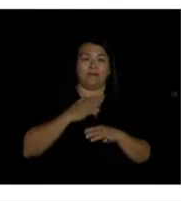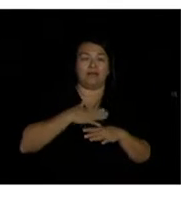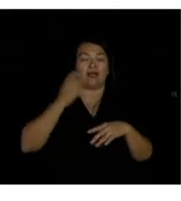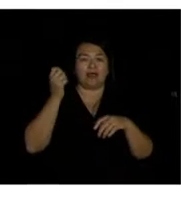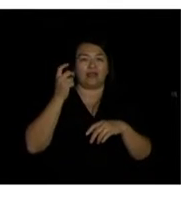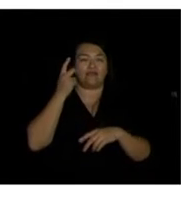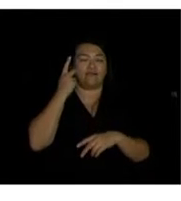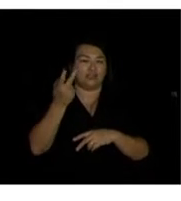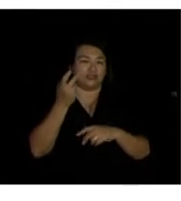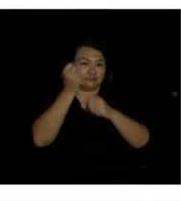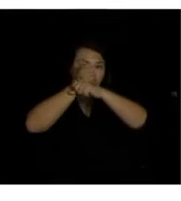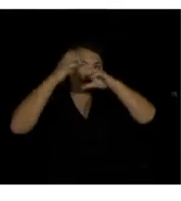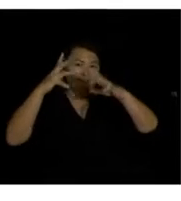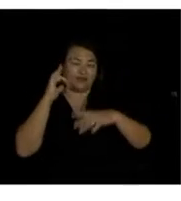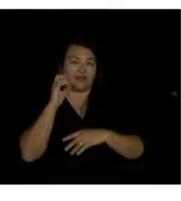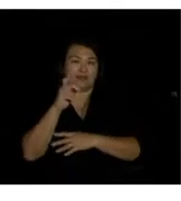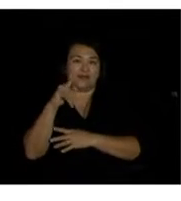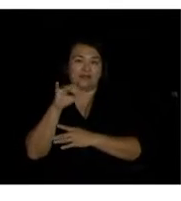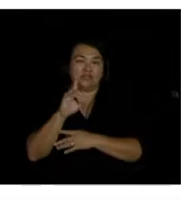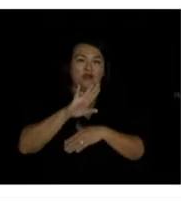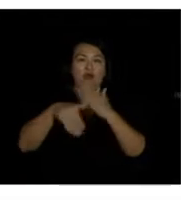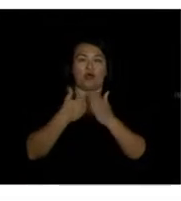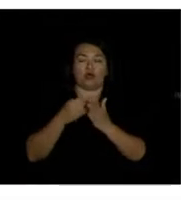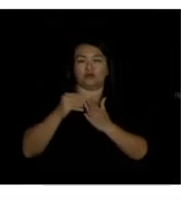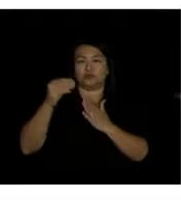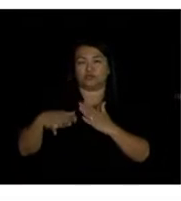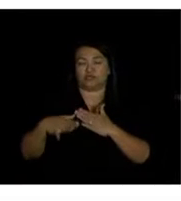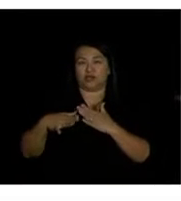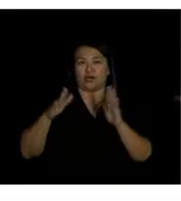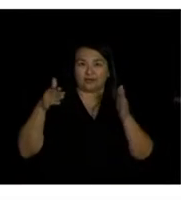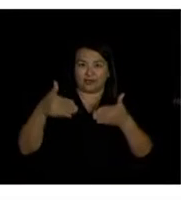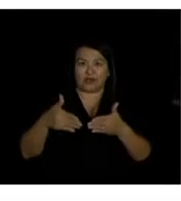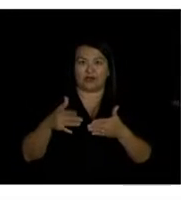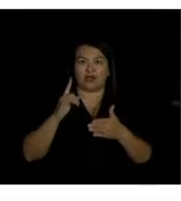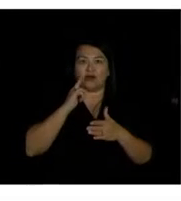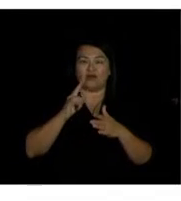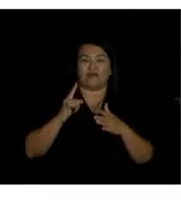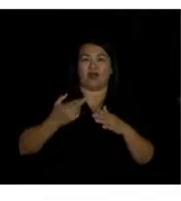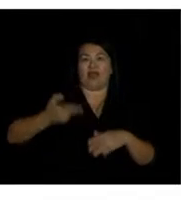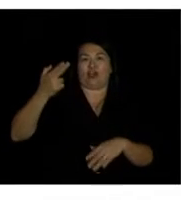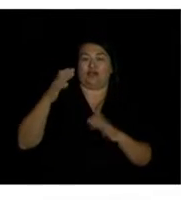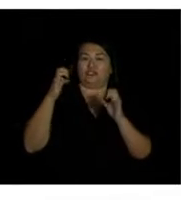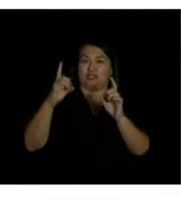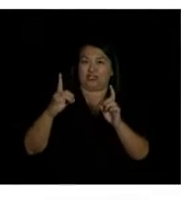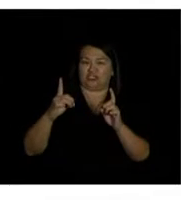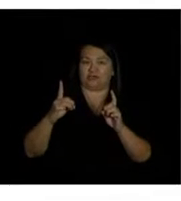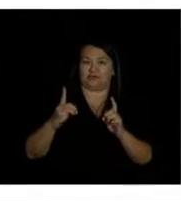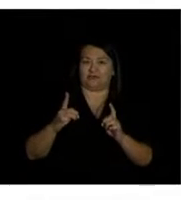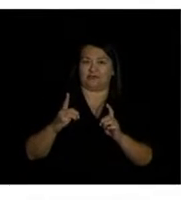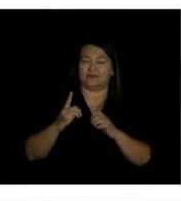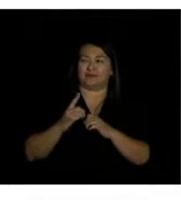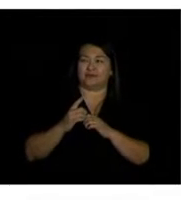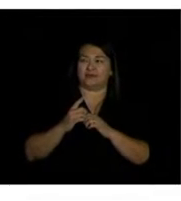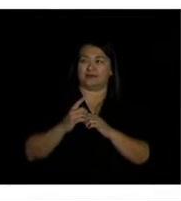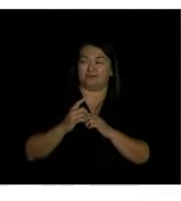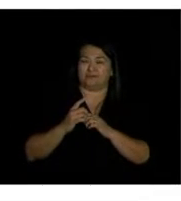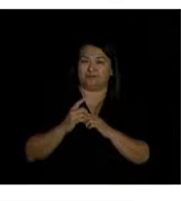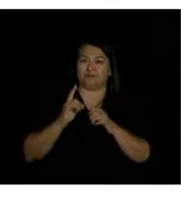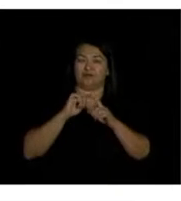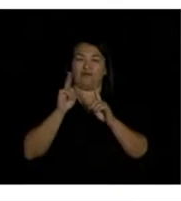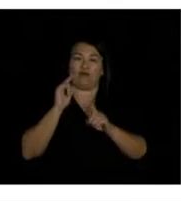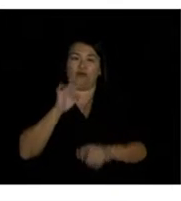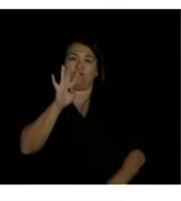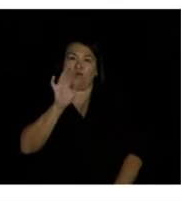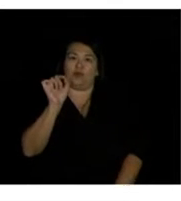EPISD is that all students are geared and ready for higher education. All right, that was rated